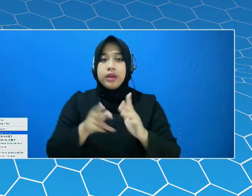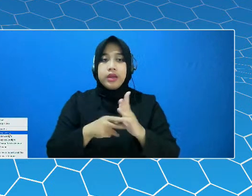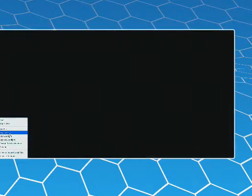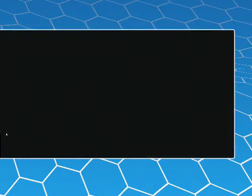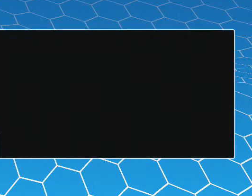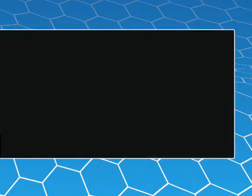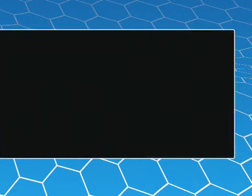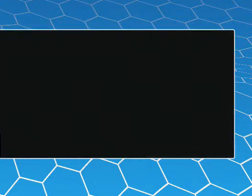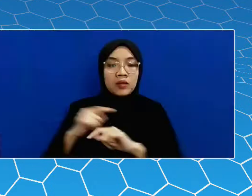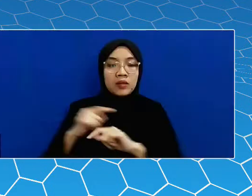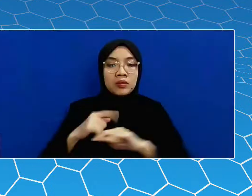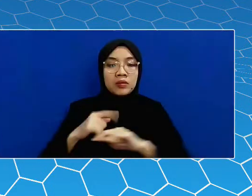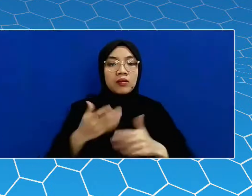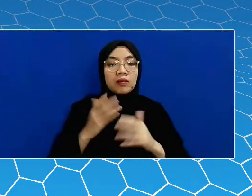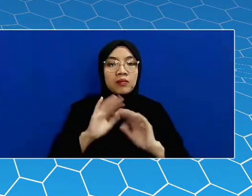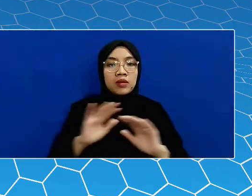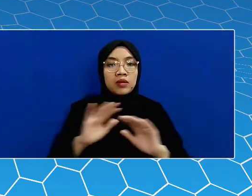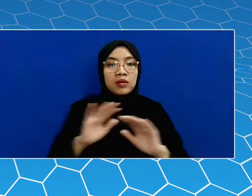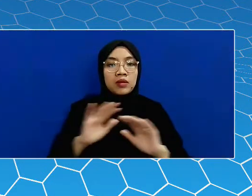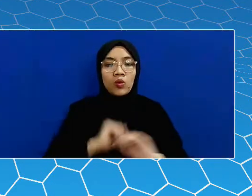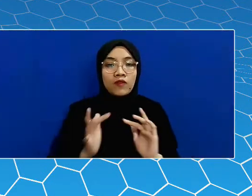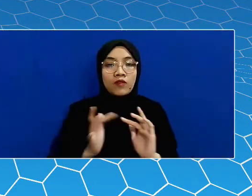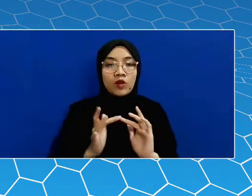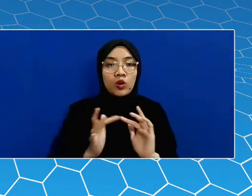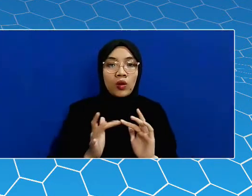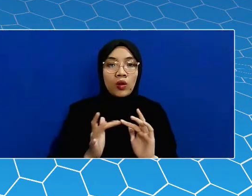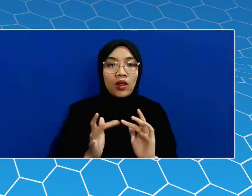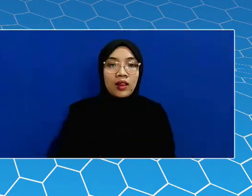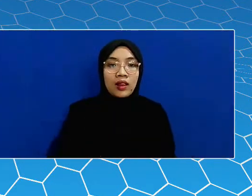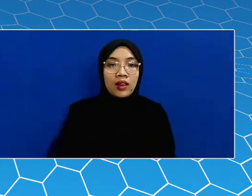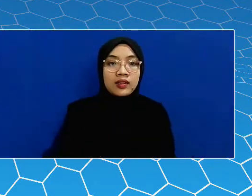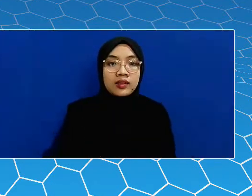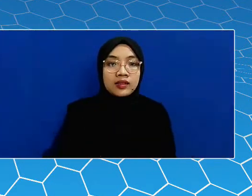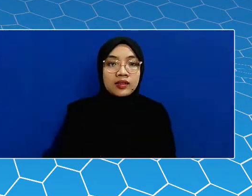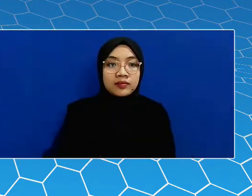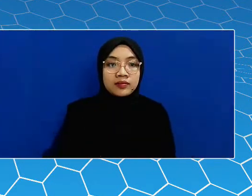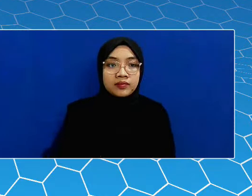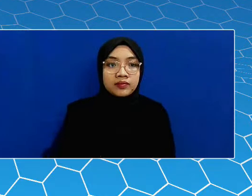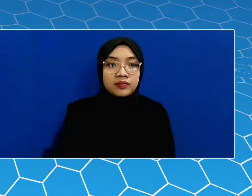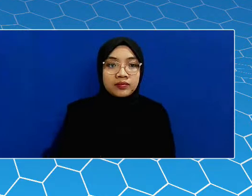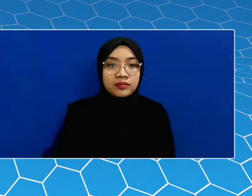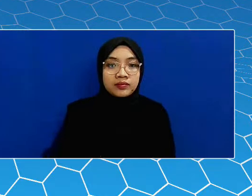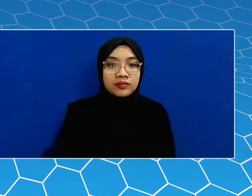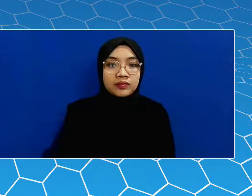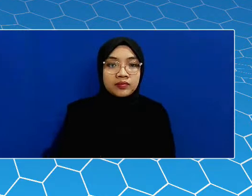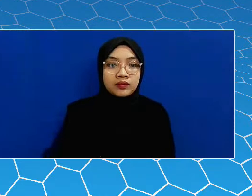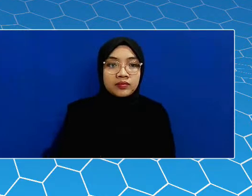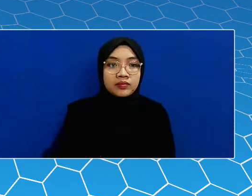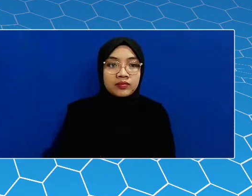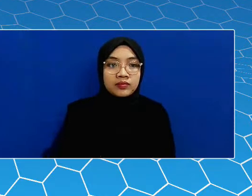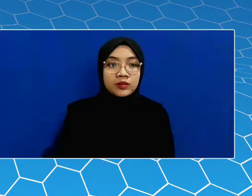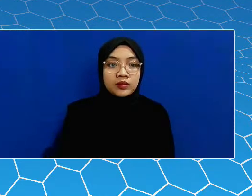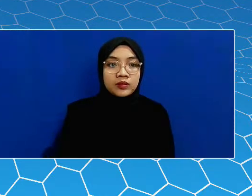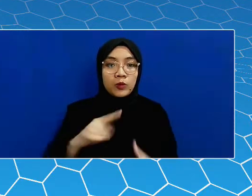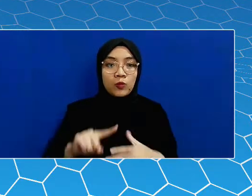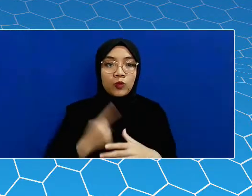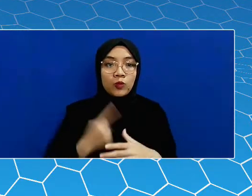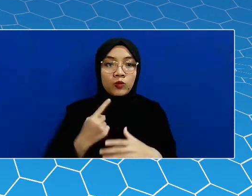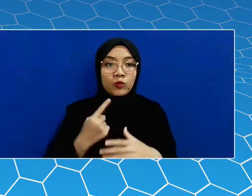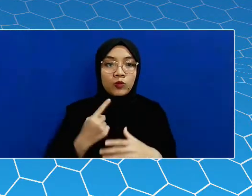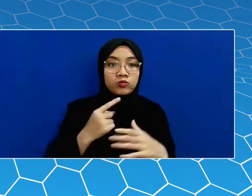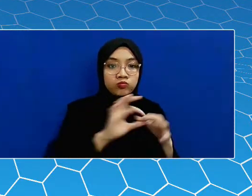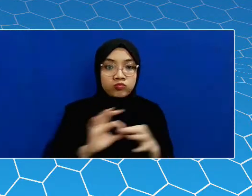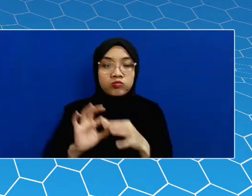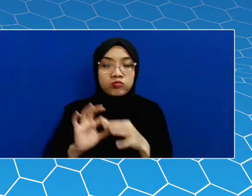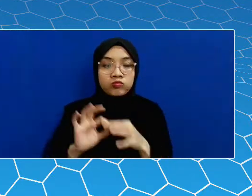So obviously we started collaborating, and obviously innovation was the key, and mainly